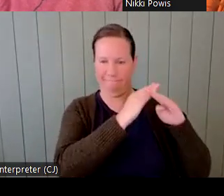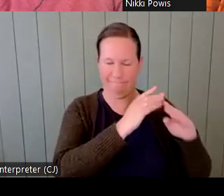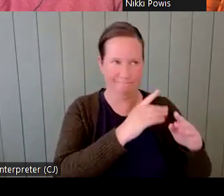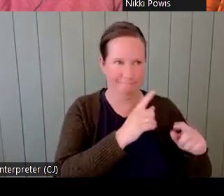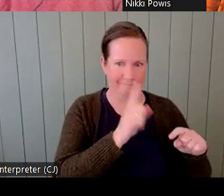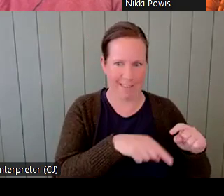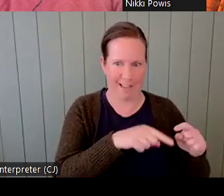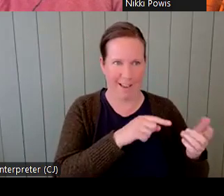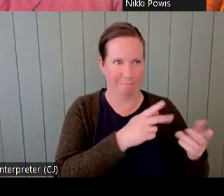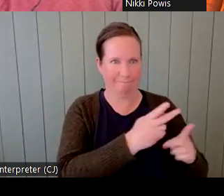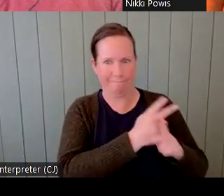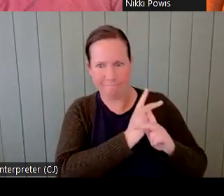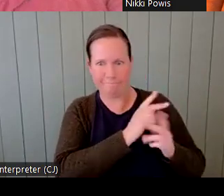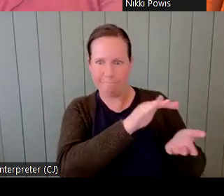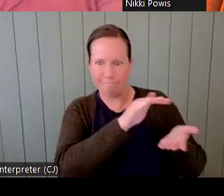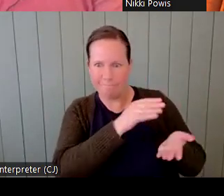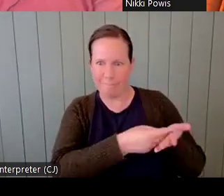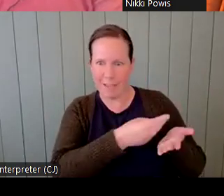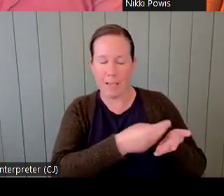more as well. So,